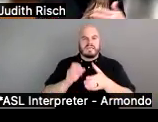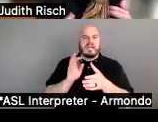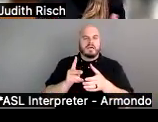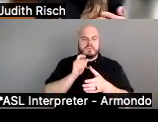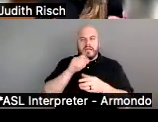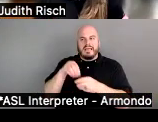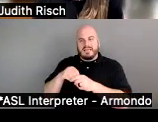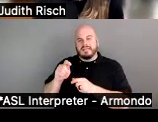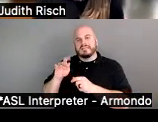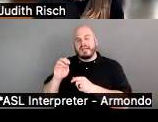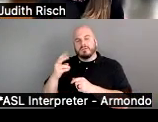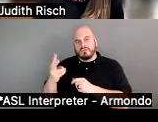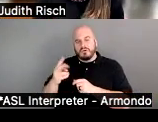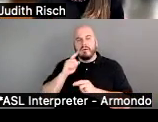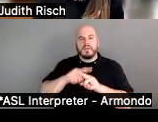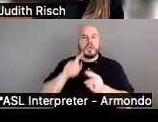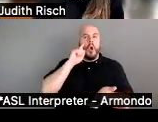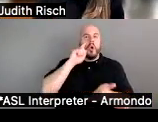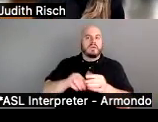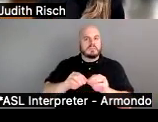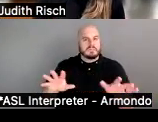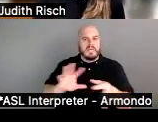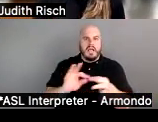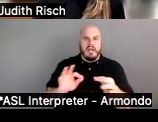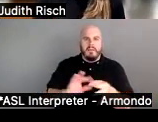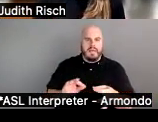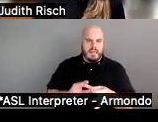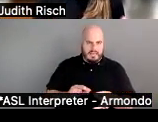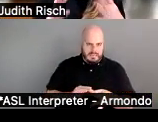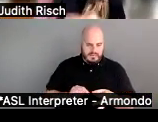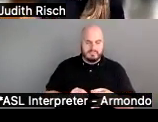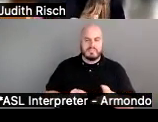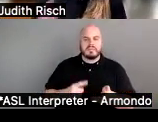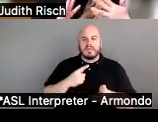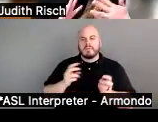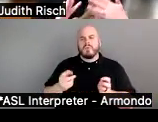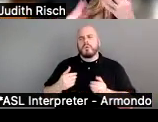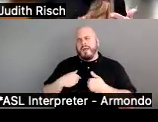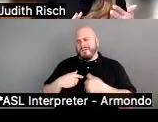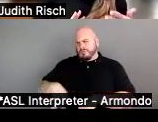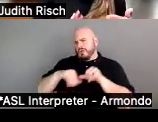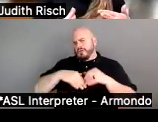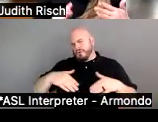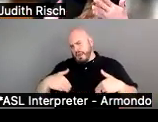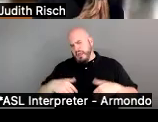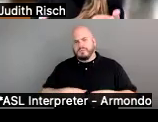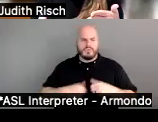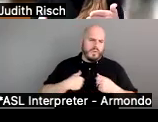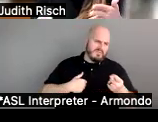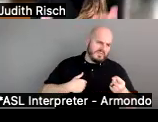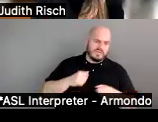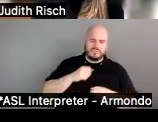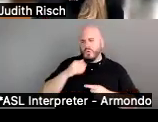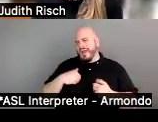II notice and comment talked a lot about how things like we don't have a standard yet, and we don't have this and that, the